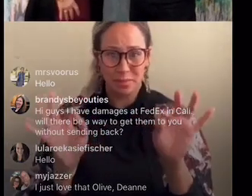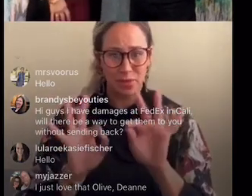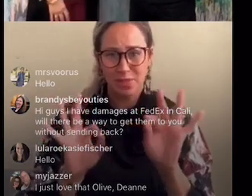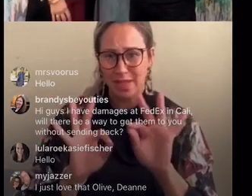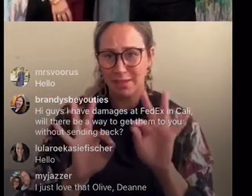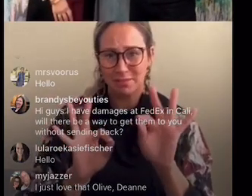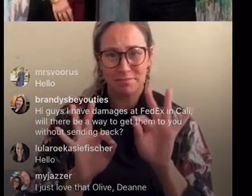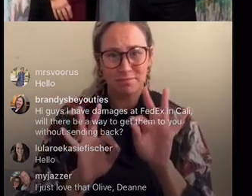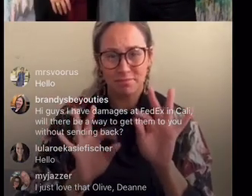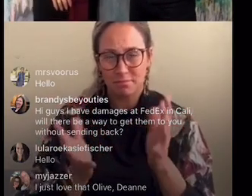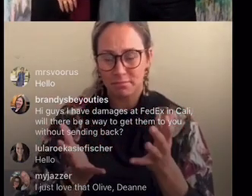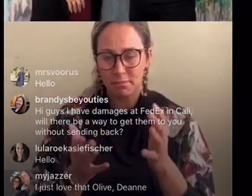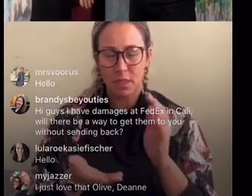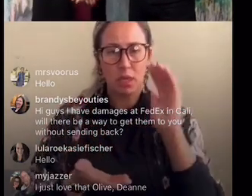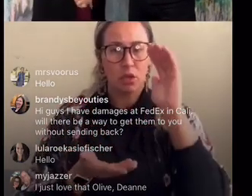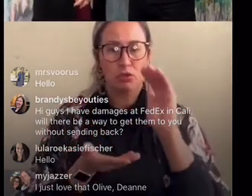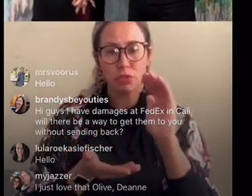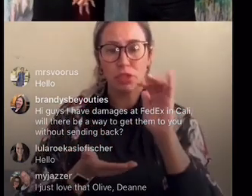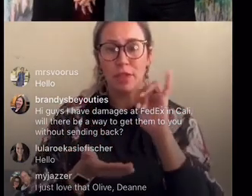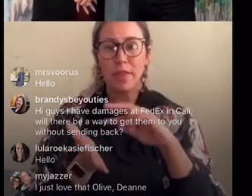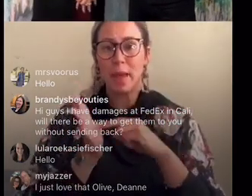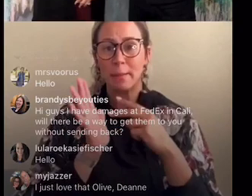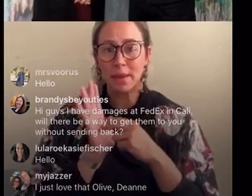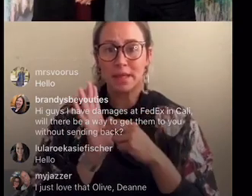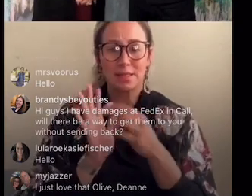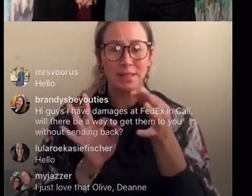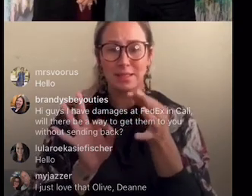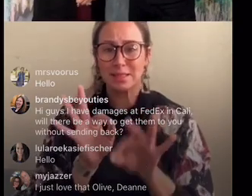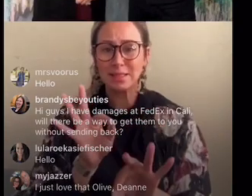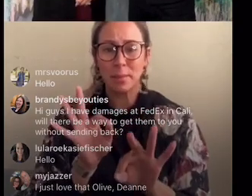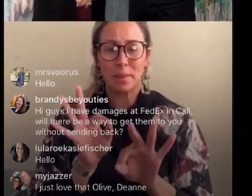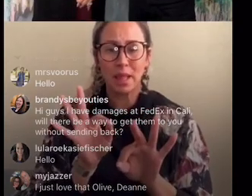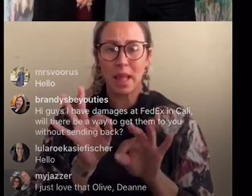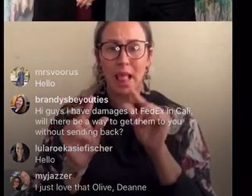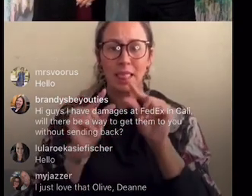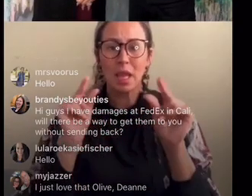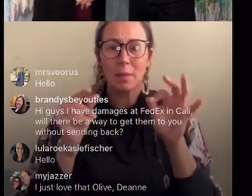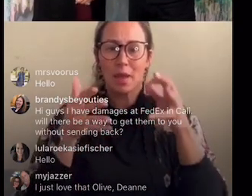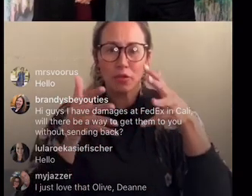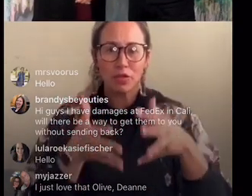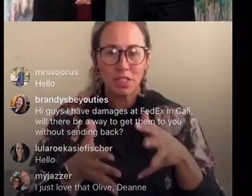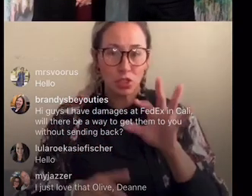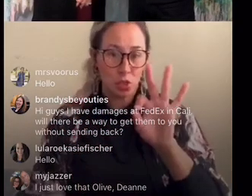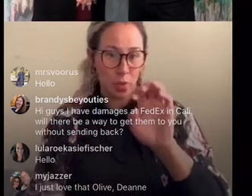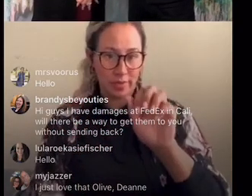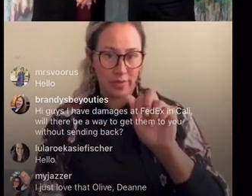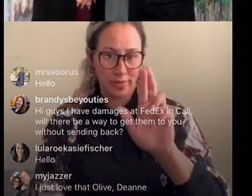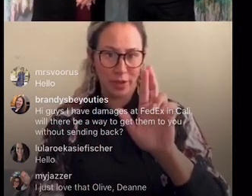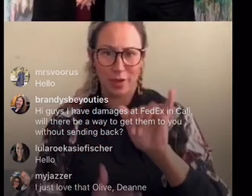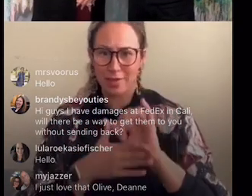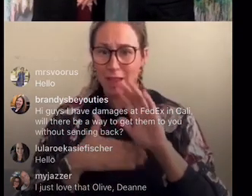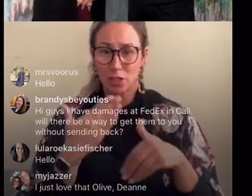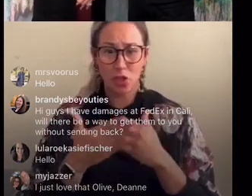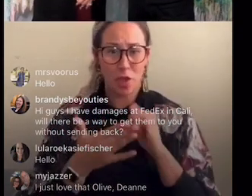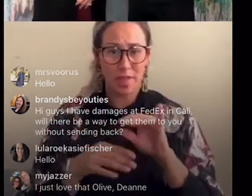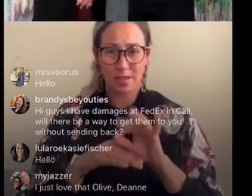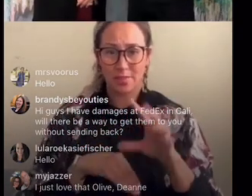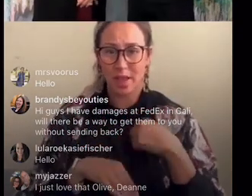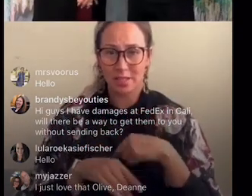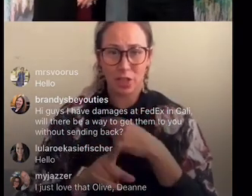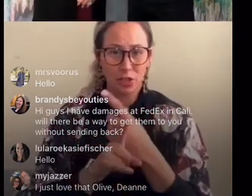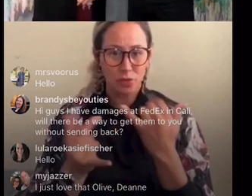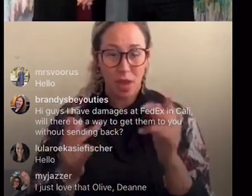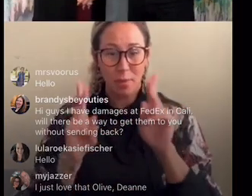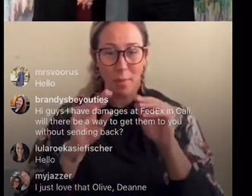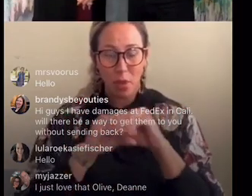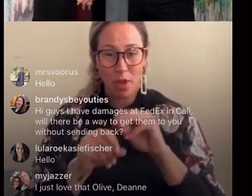10% reduction tells me that is a little bit of residual fear. That's all that's affecting that right now. People are in the